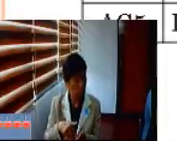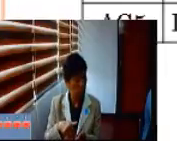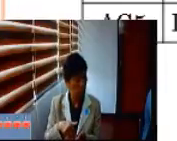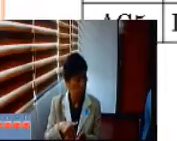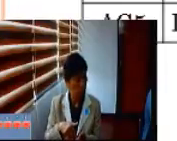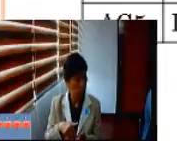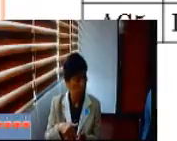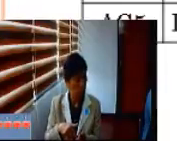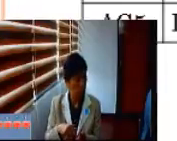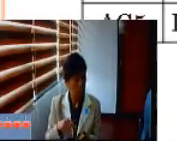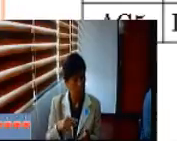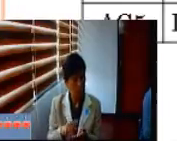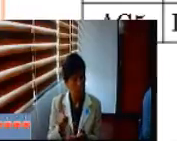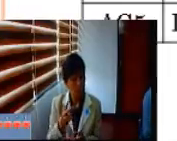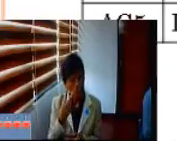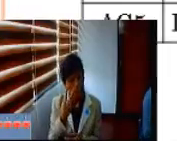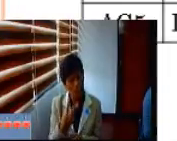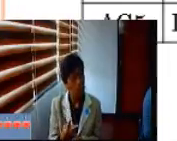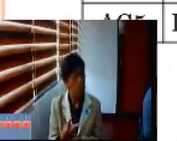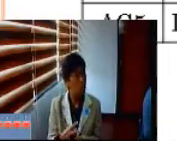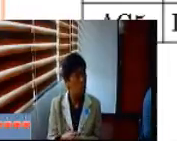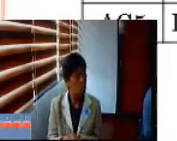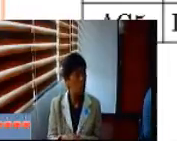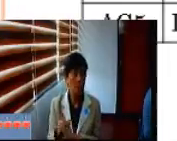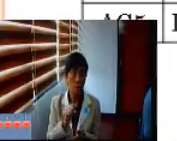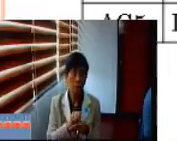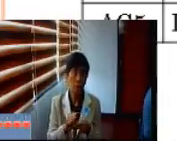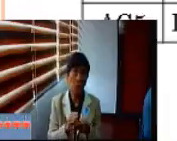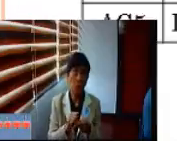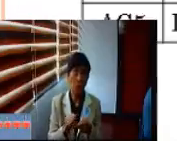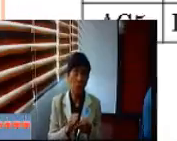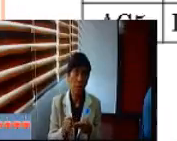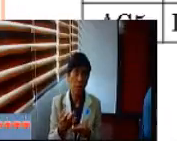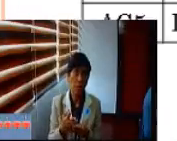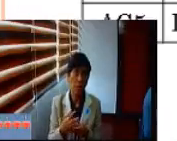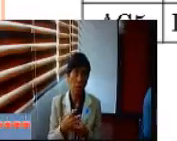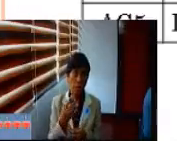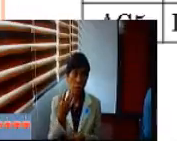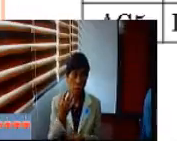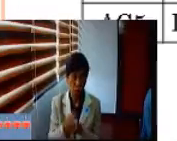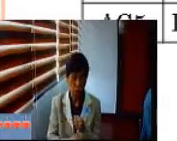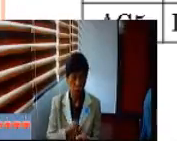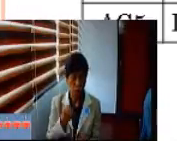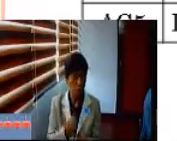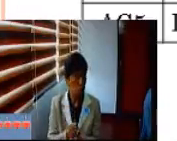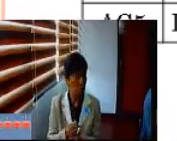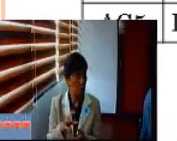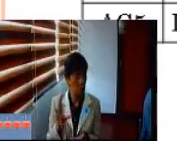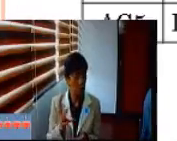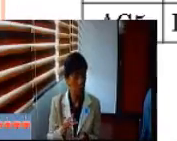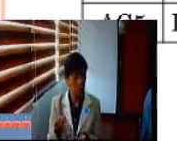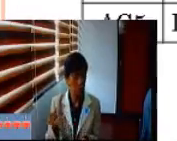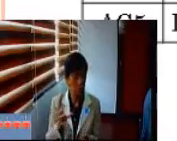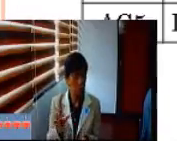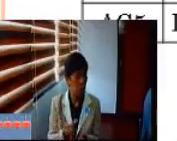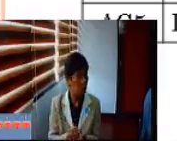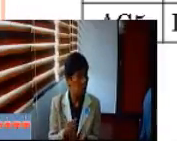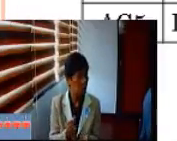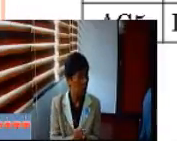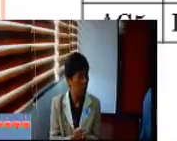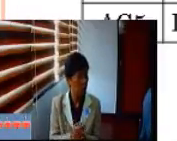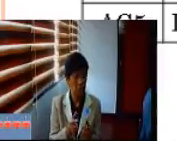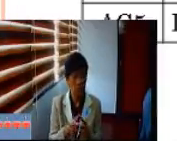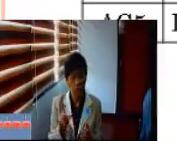po yung mga nakita namin naka-pull down ng kanilang score. This yung annual income, that would be one. Very low yung kanilang